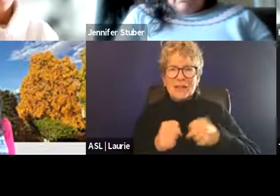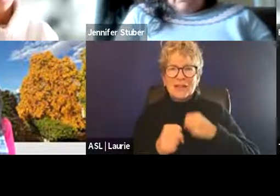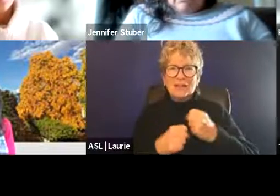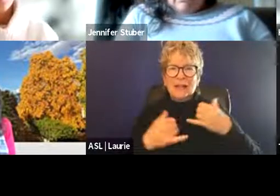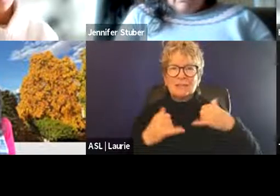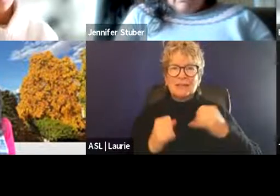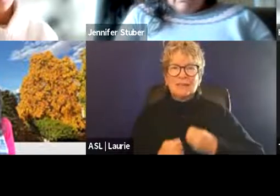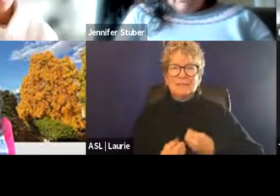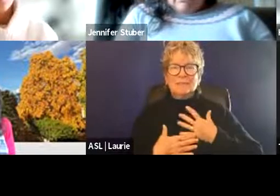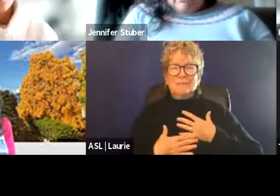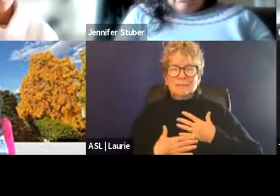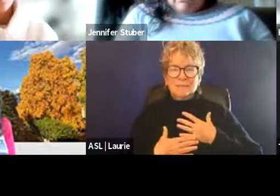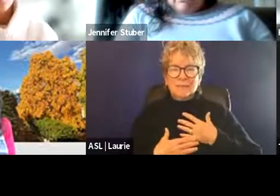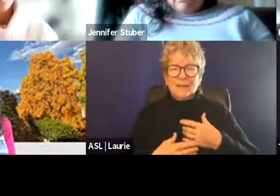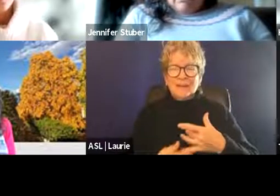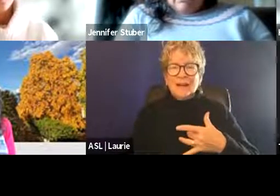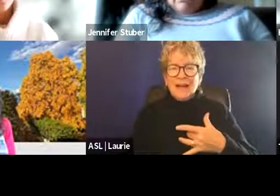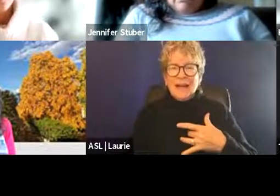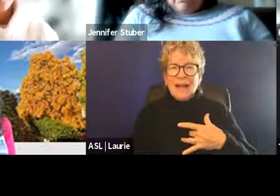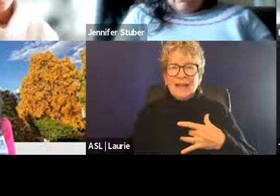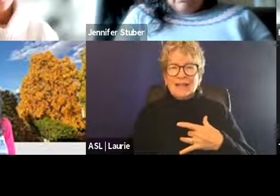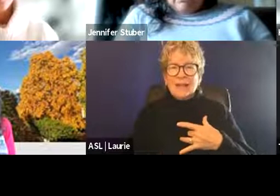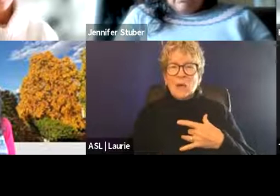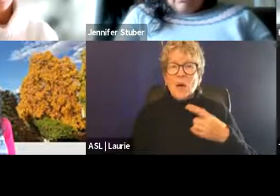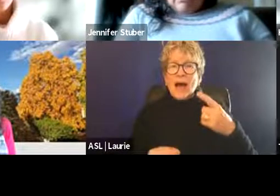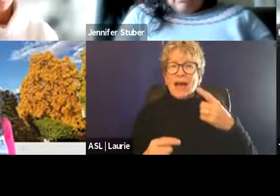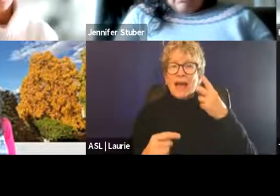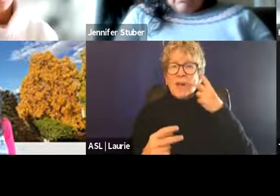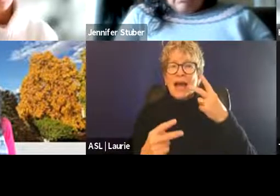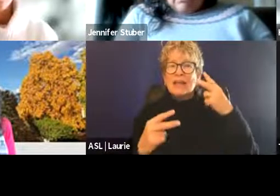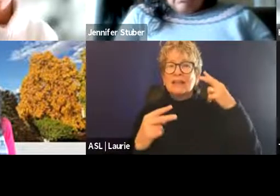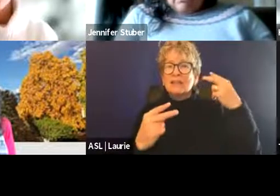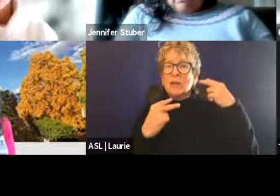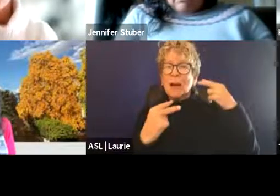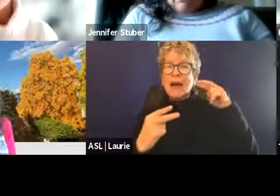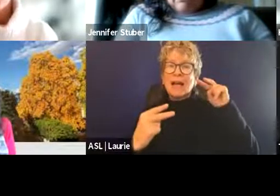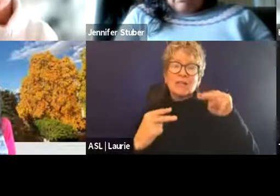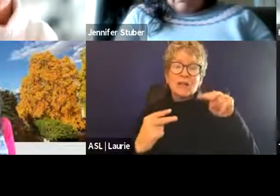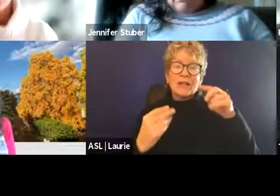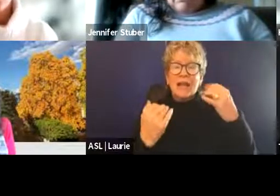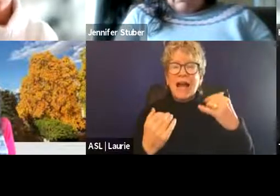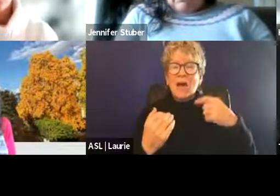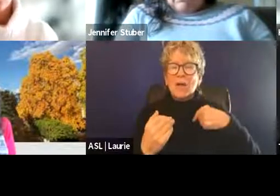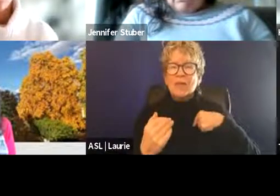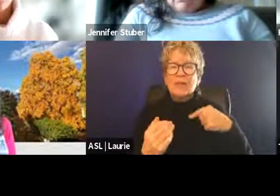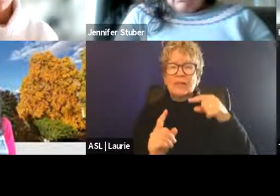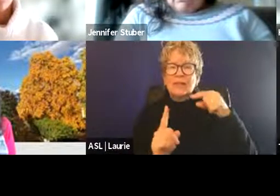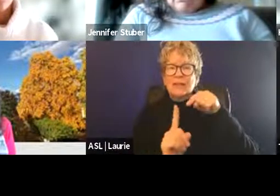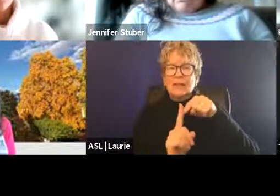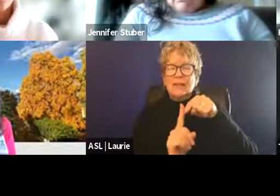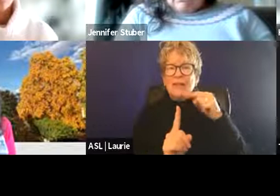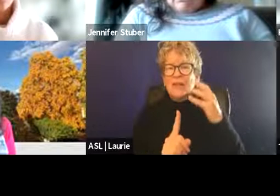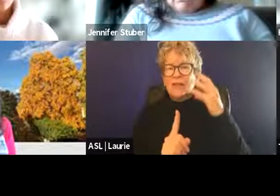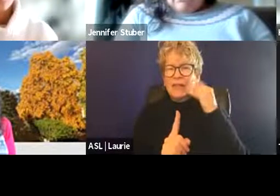like as I've worked so many years in this field, there is an experience that people who ask for